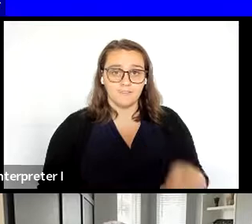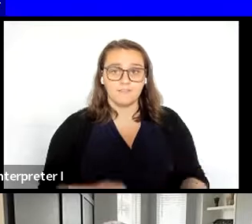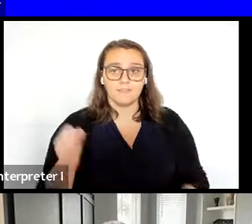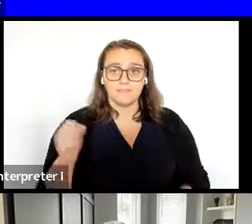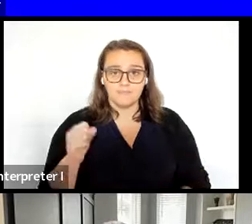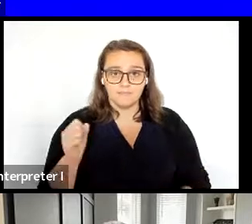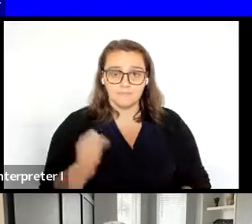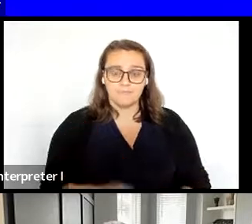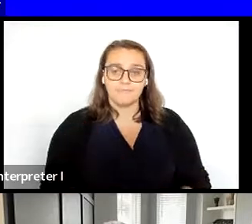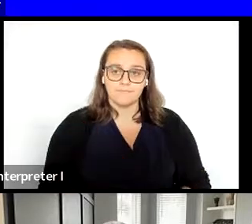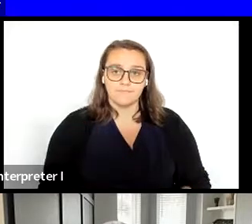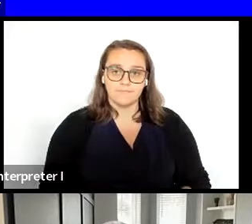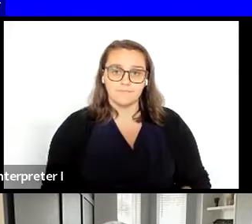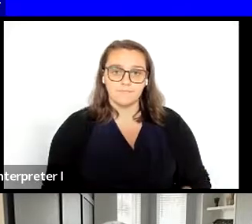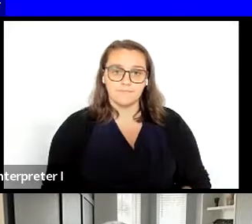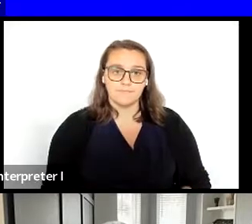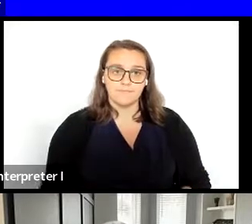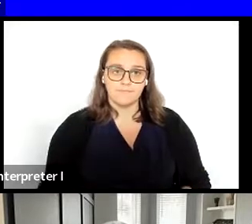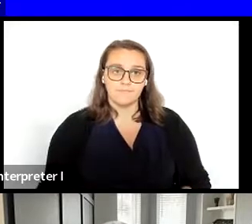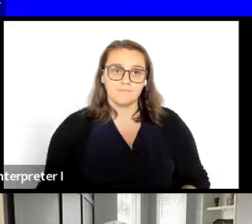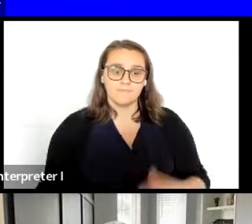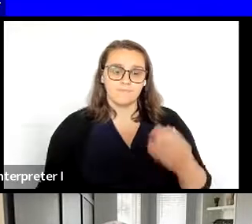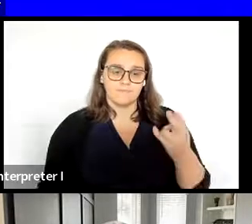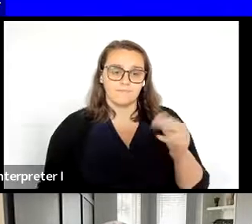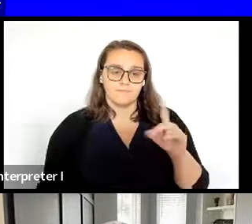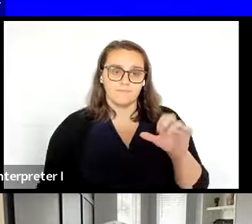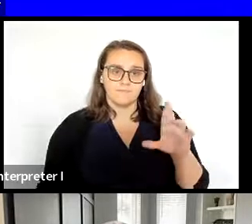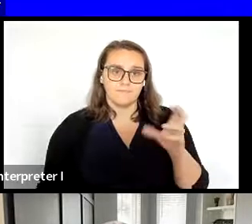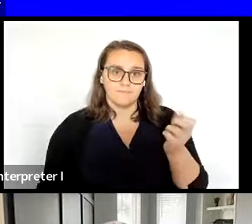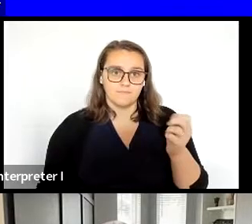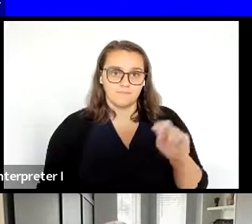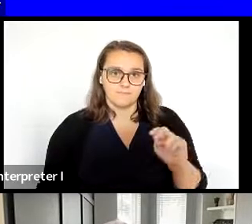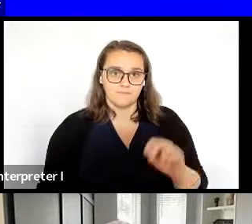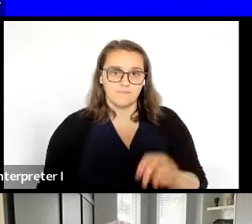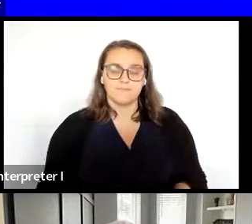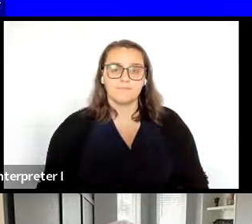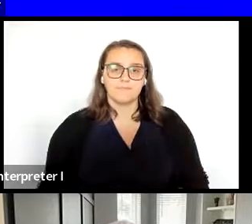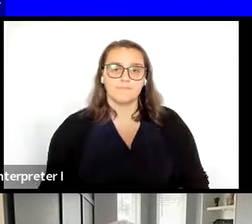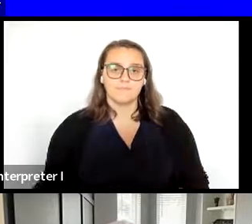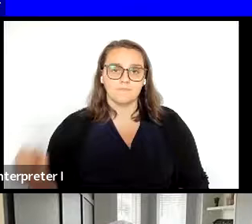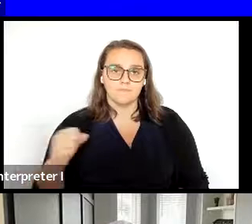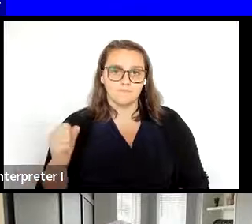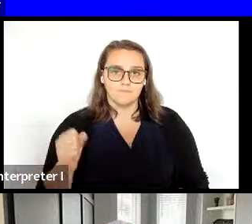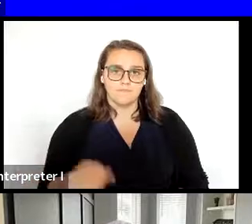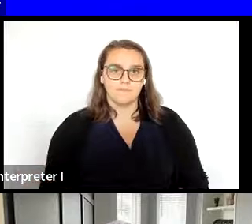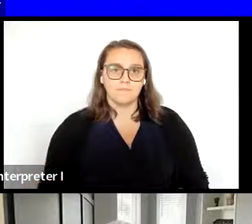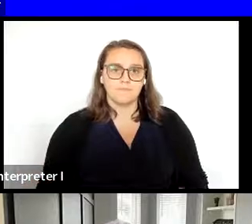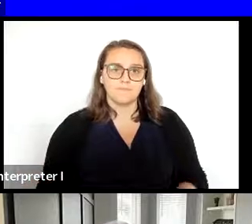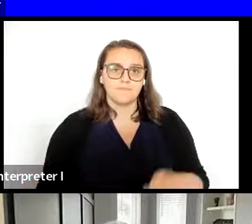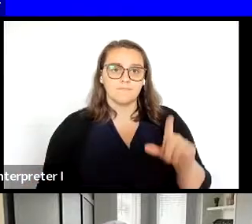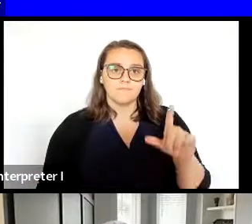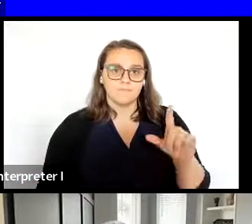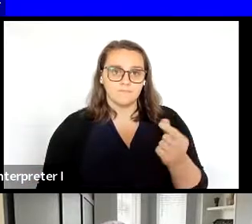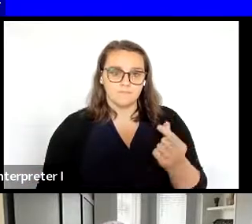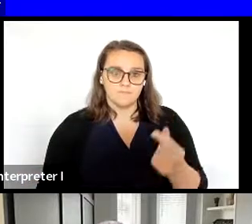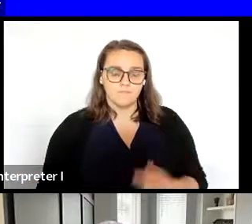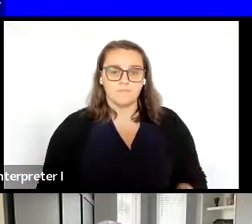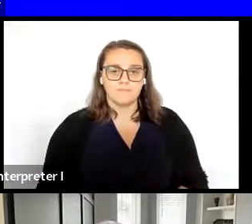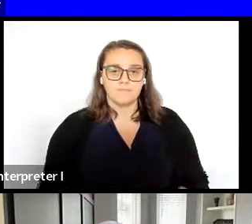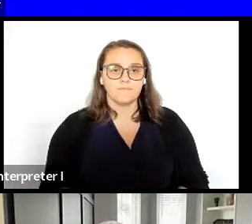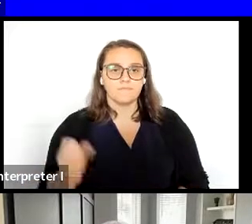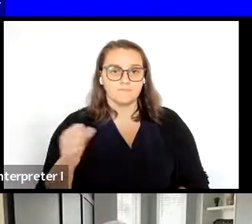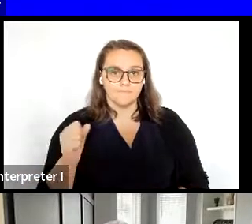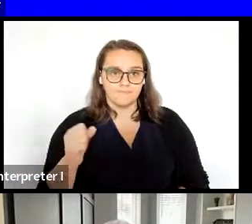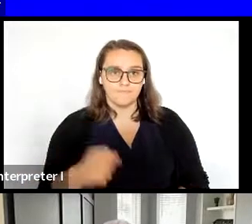Yes. Gray votes yes. Councilmember Henderson, Yes. Councilmember Henderson votes yes. Councilmember Louis George,